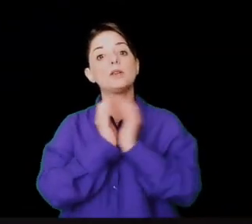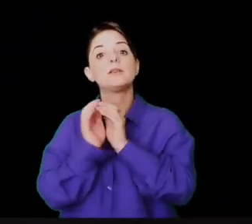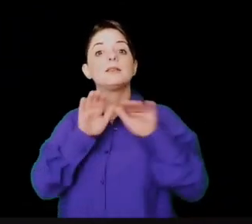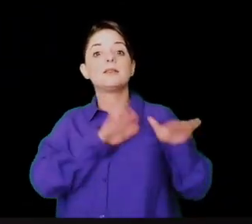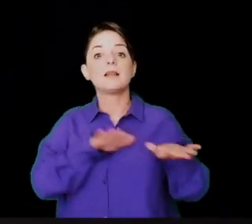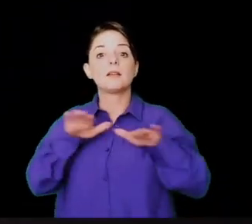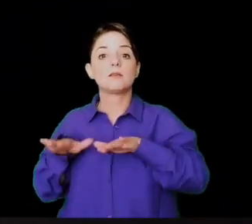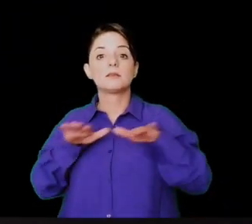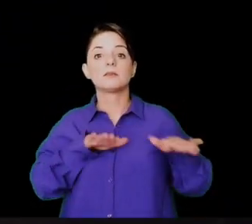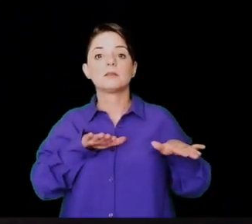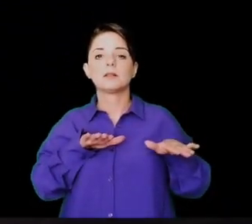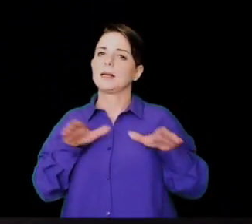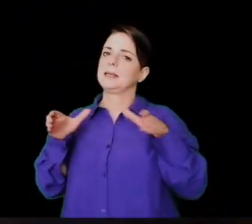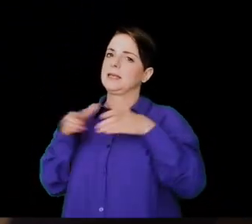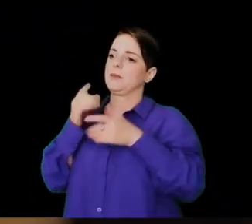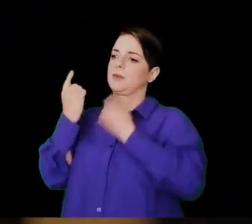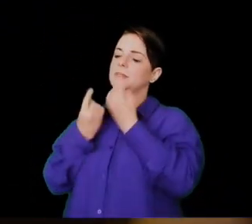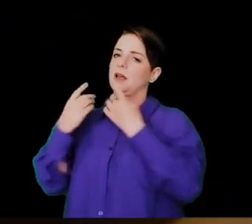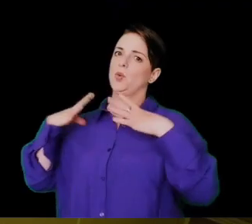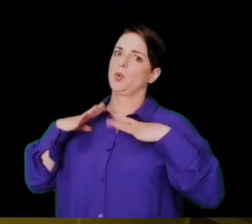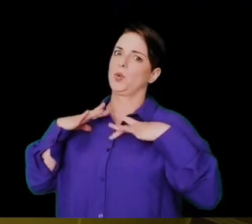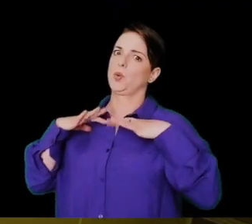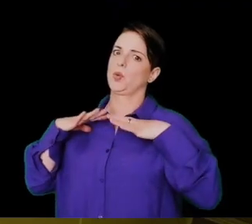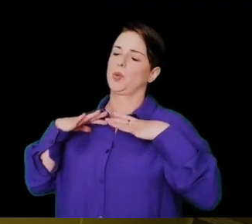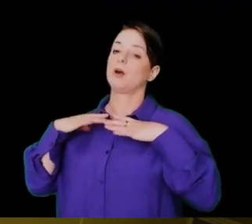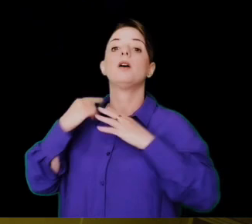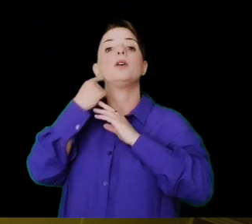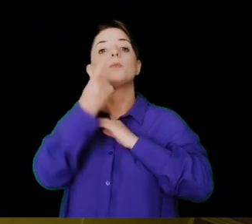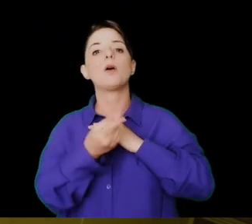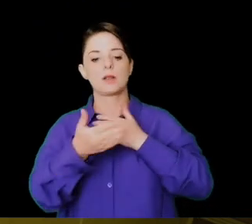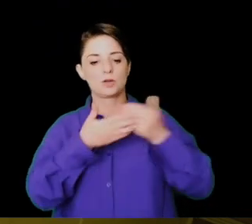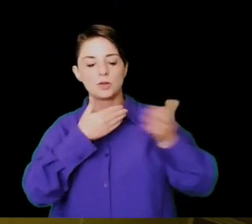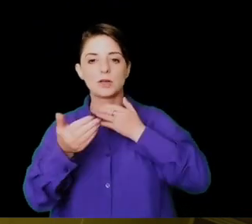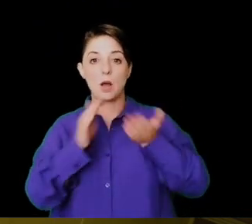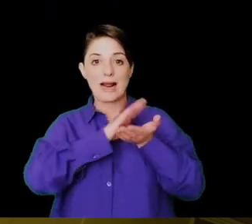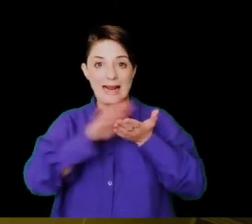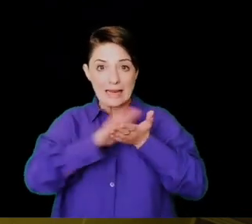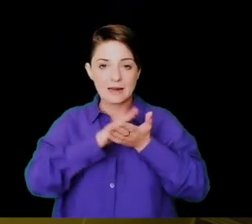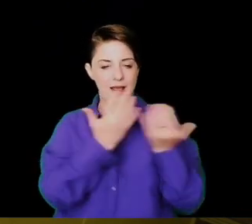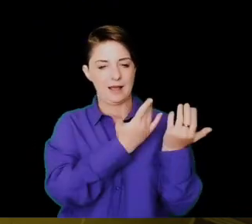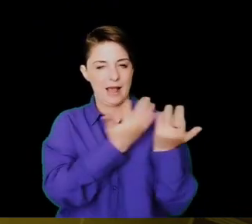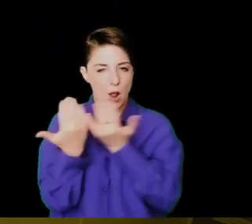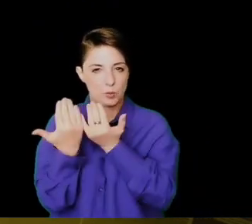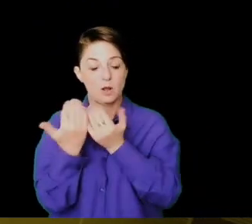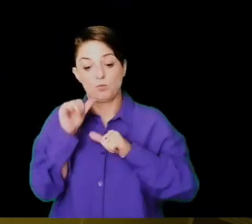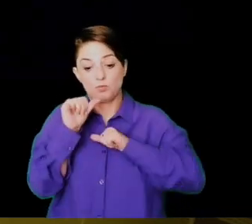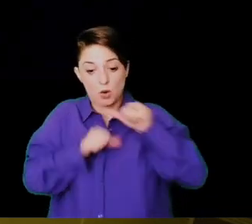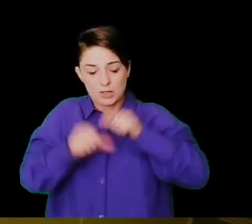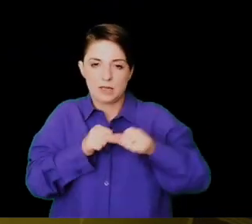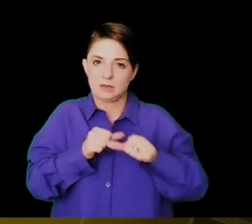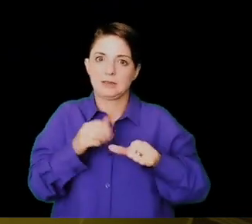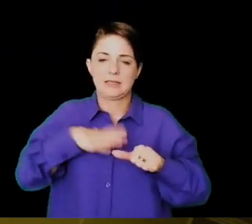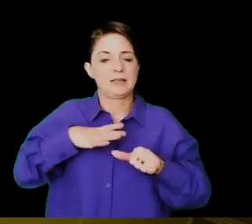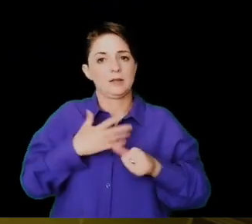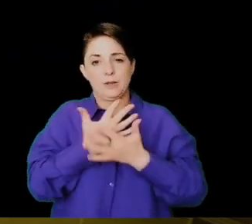Now that the oysters are settled, the team needs some well-earned rest. Tomorrow they'll sort, clean and count the oysters,